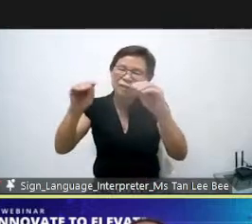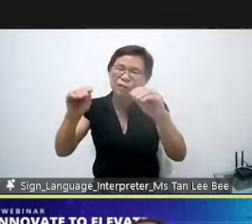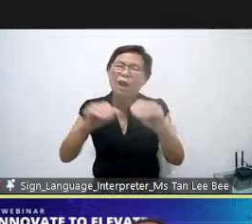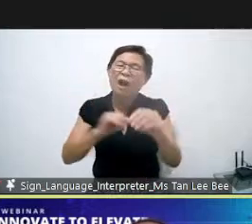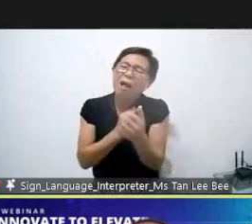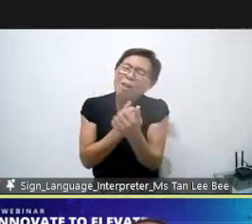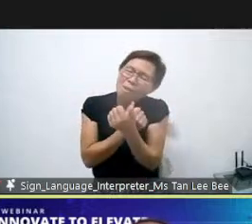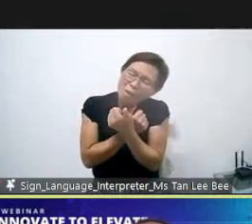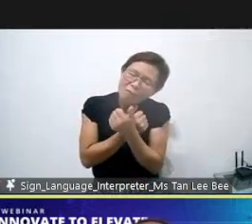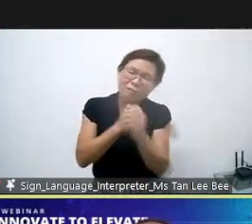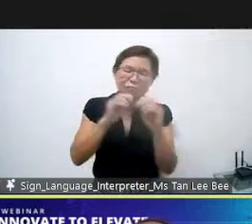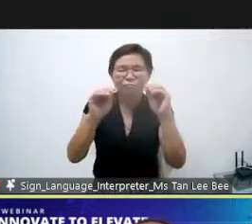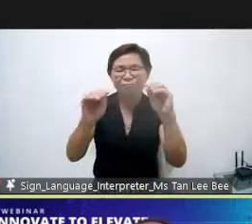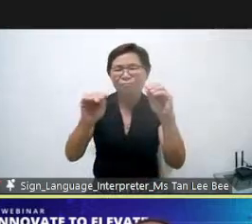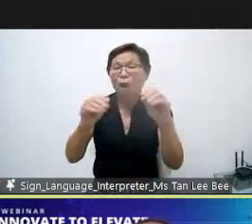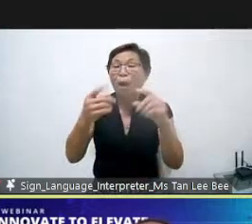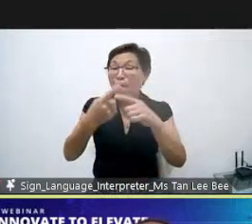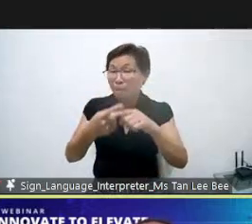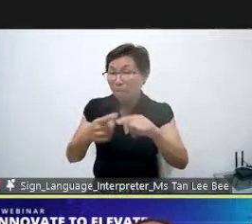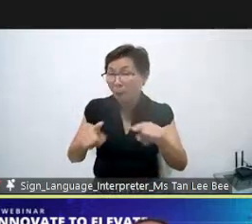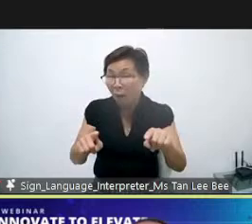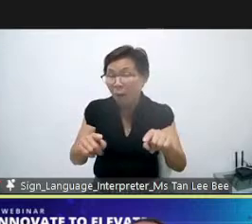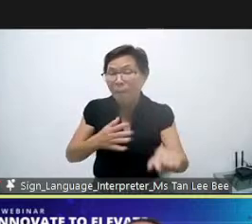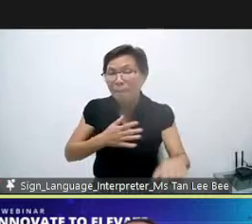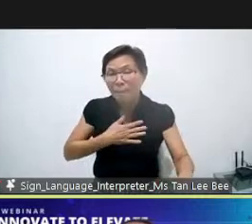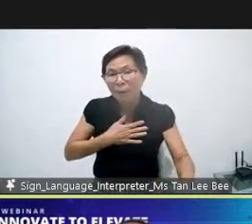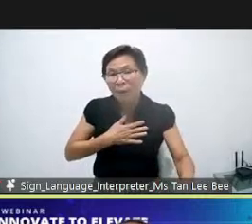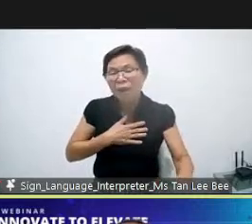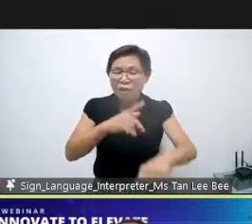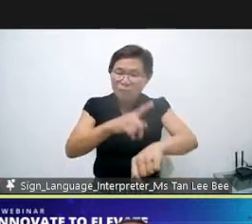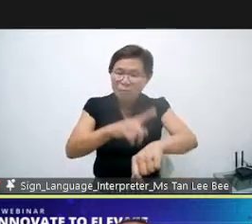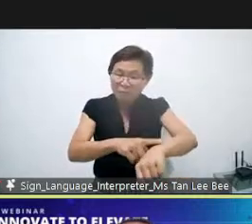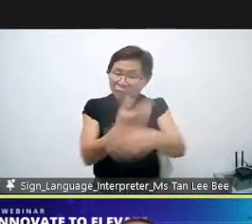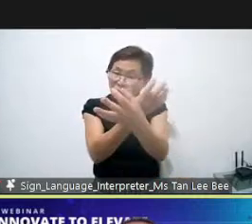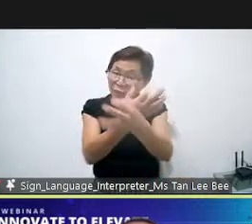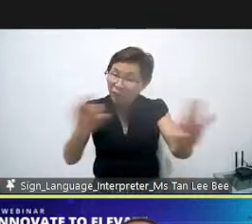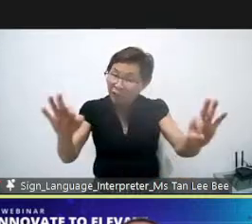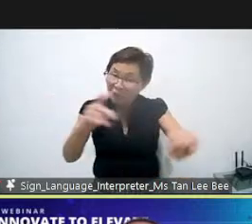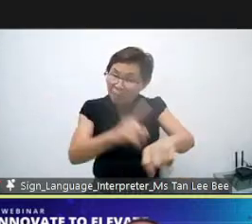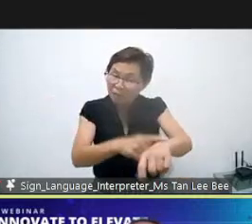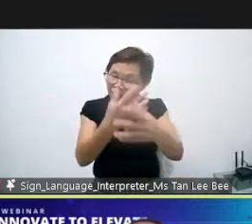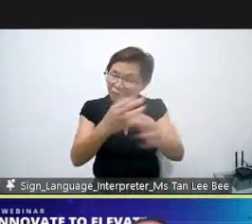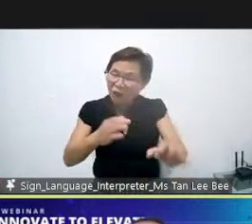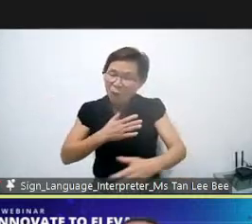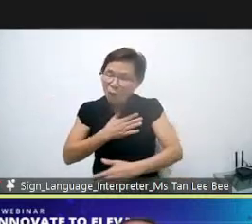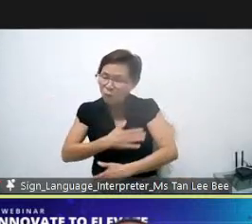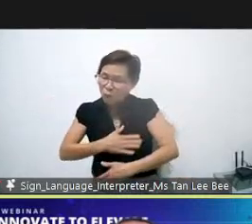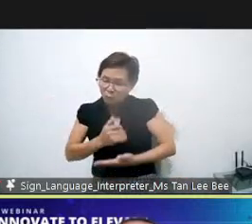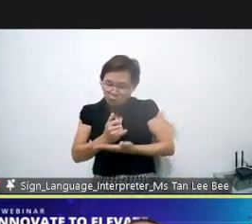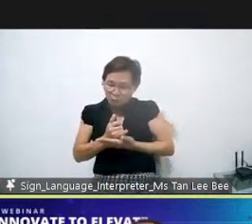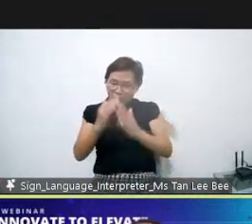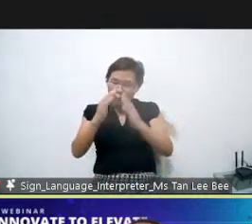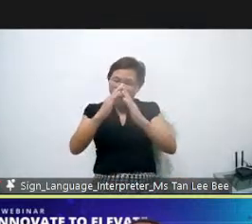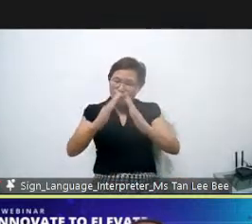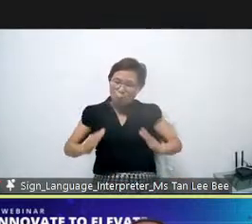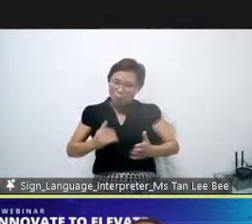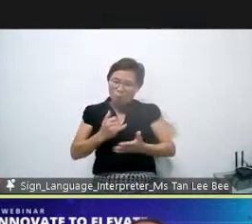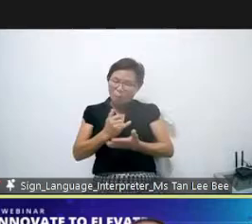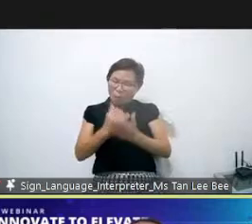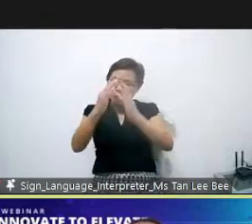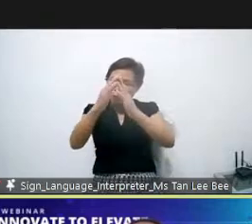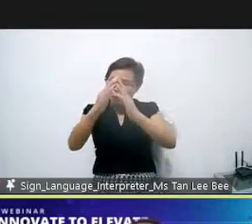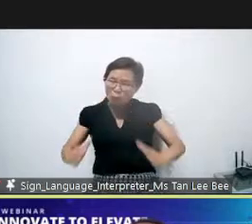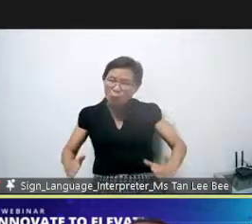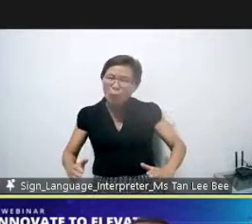teach, but in my free time, I always enjoy staying at home and hitting my